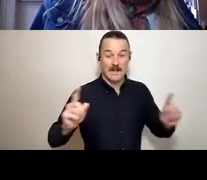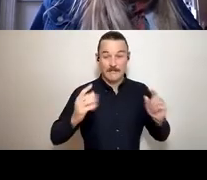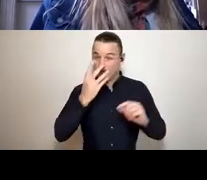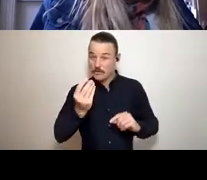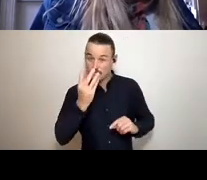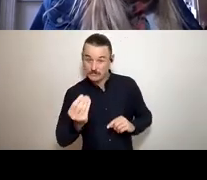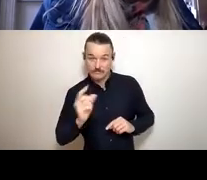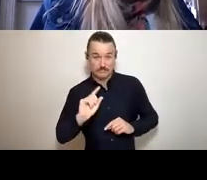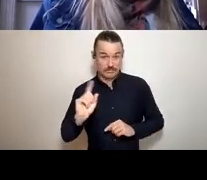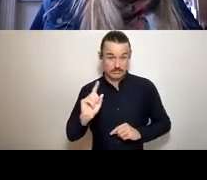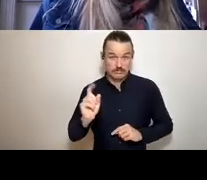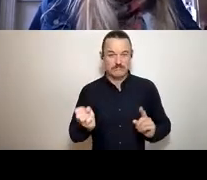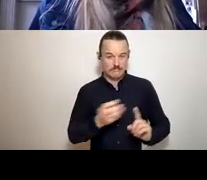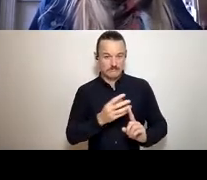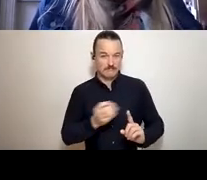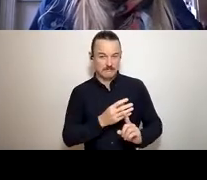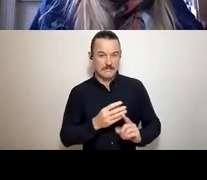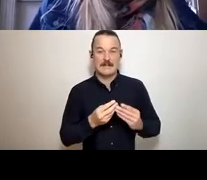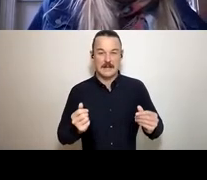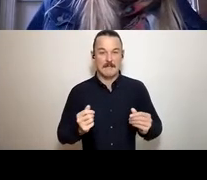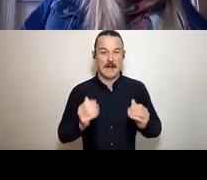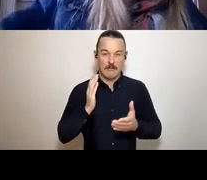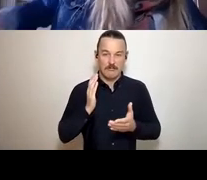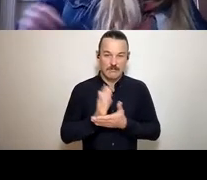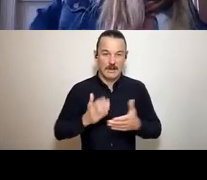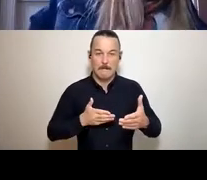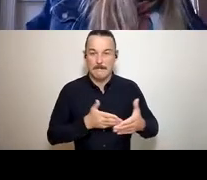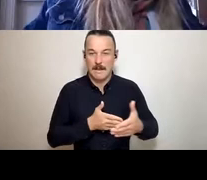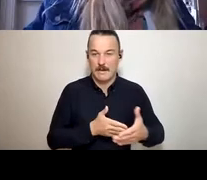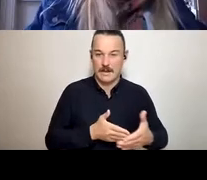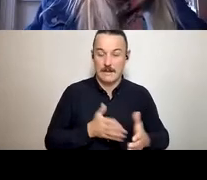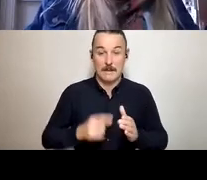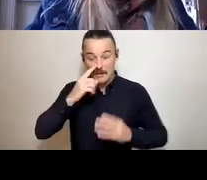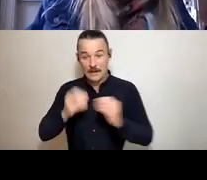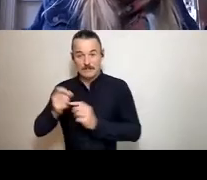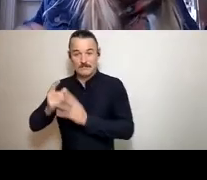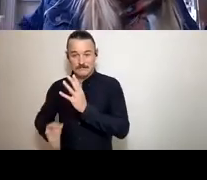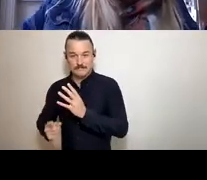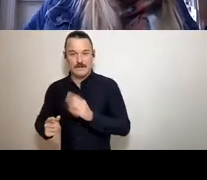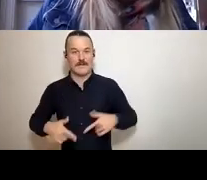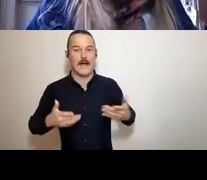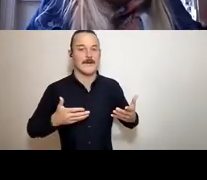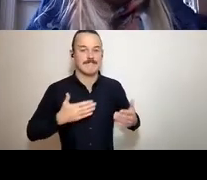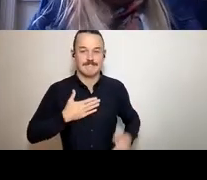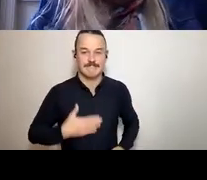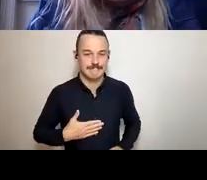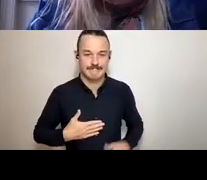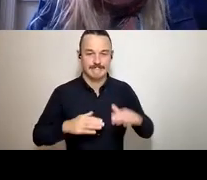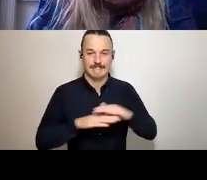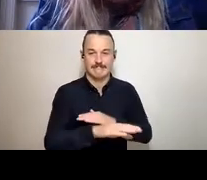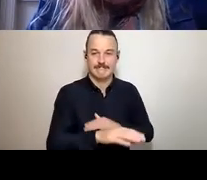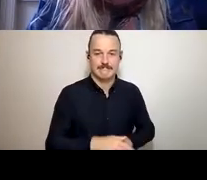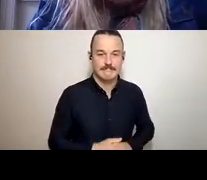which create exclusion for people with a disability. So here we have a shop front with a step out the front, as you can